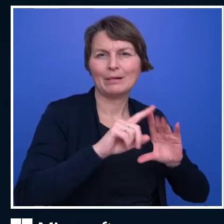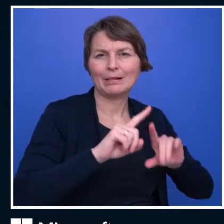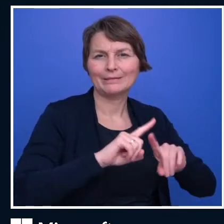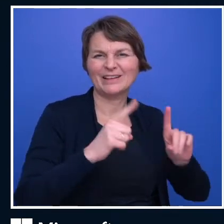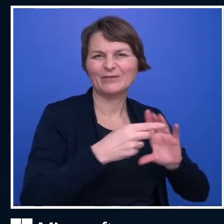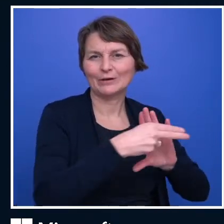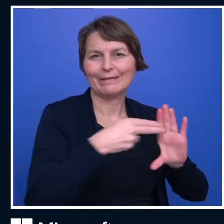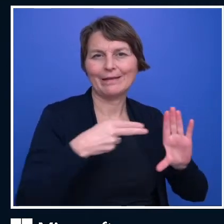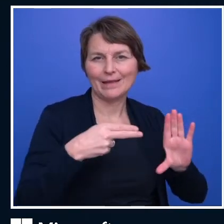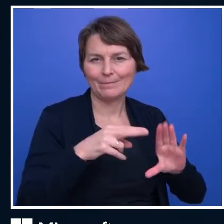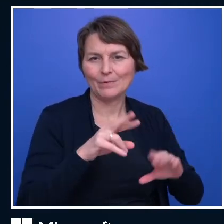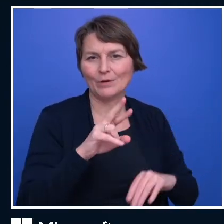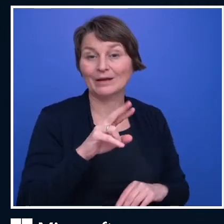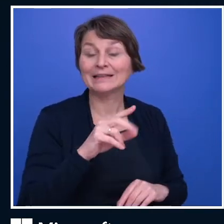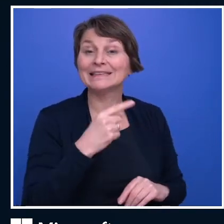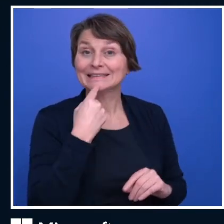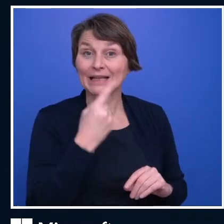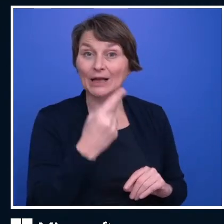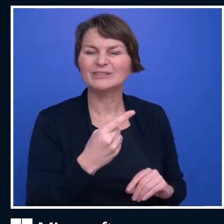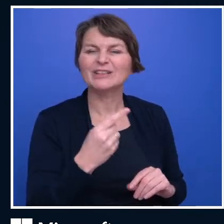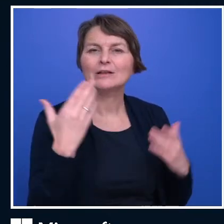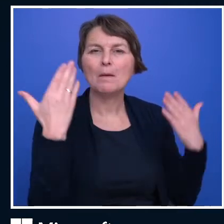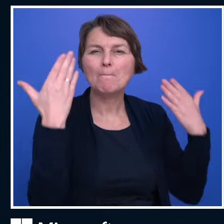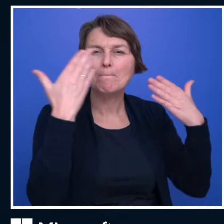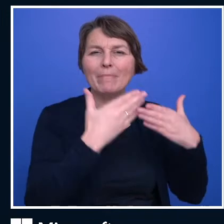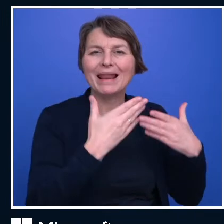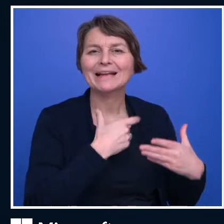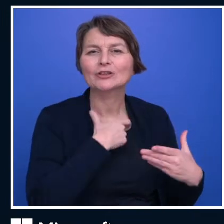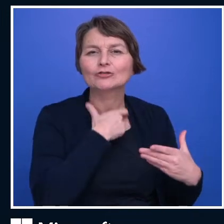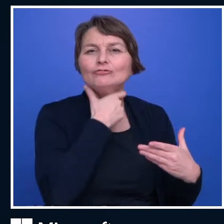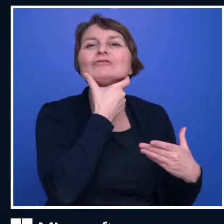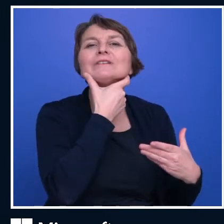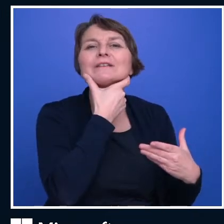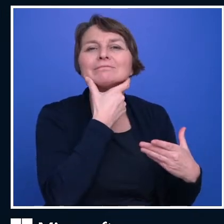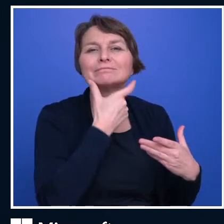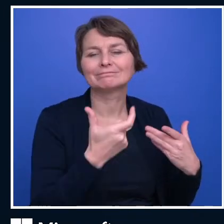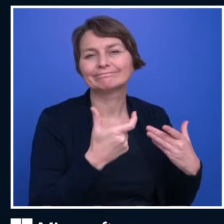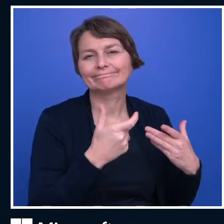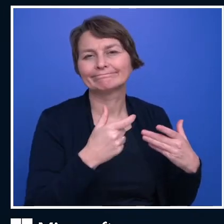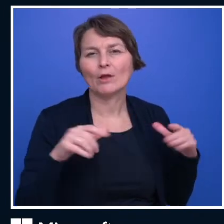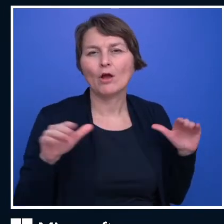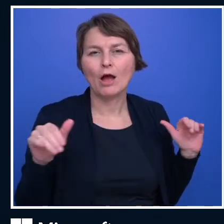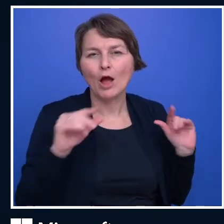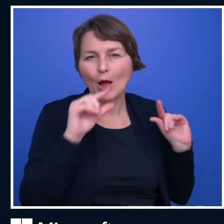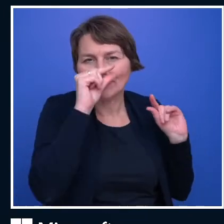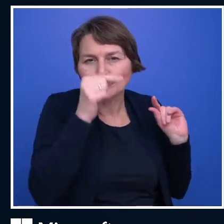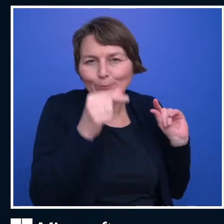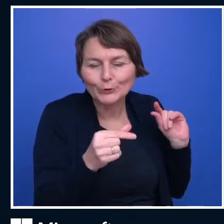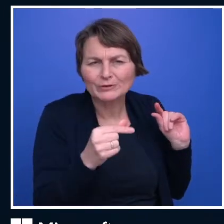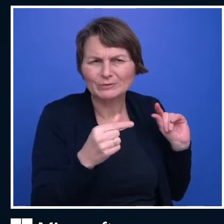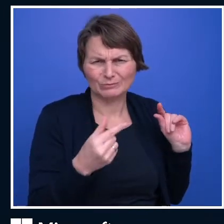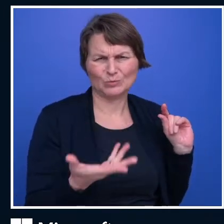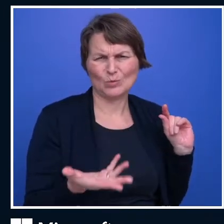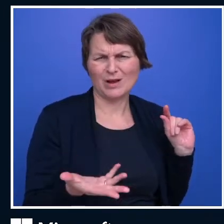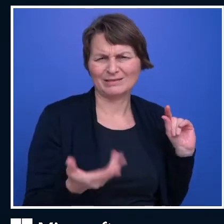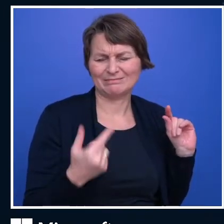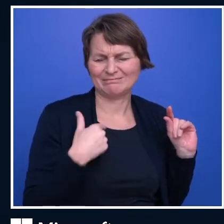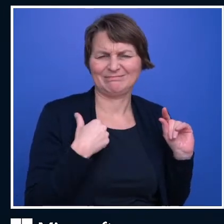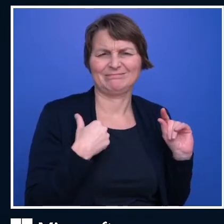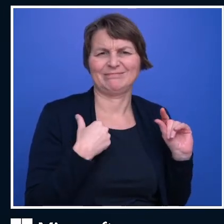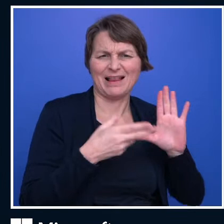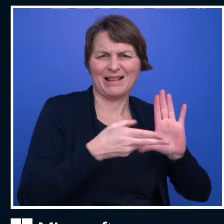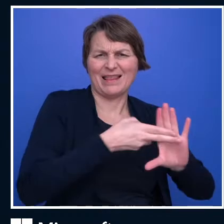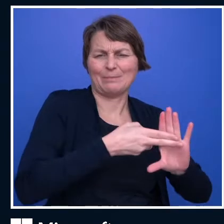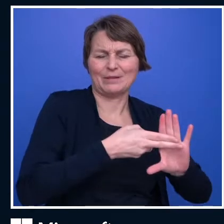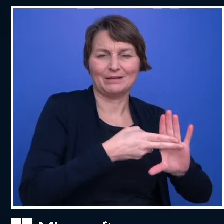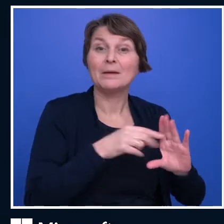a black-chinned hummingbird. And so like, why could that be? So I know that I always make data labeling